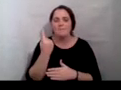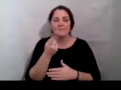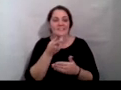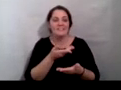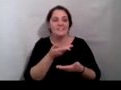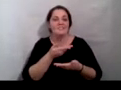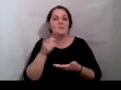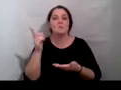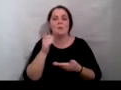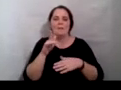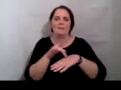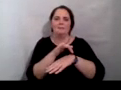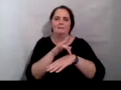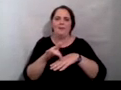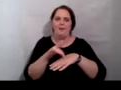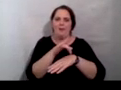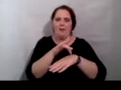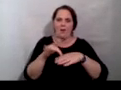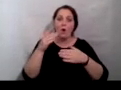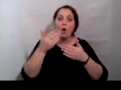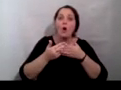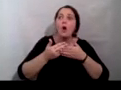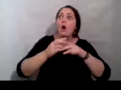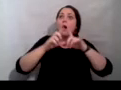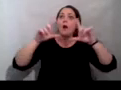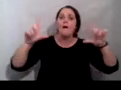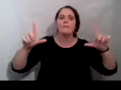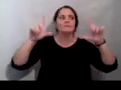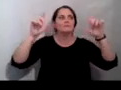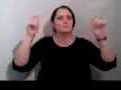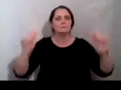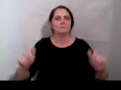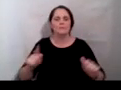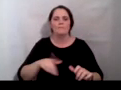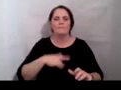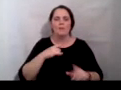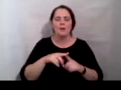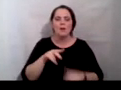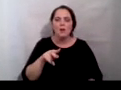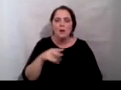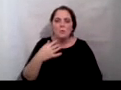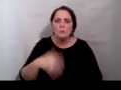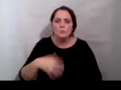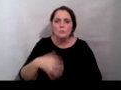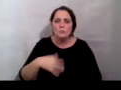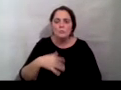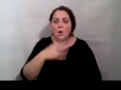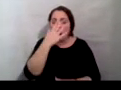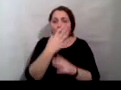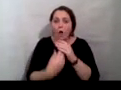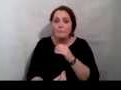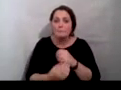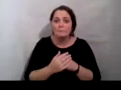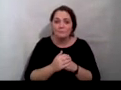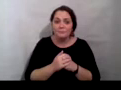like theatre on canvas, and you get sucked into it. You get sucked into the spectatorship. This